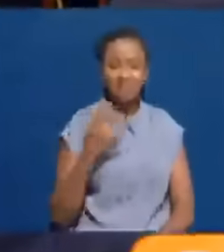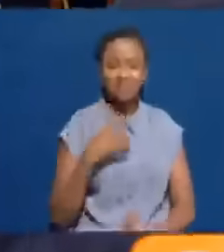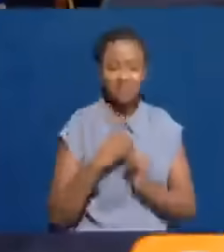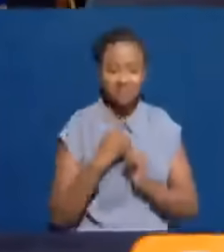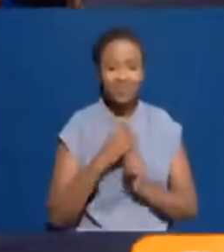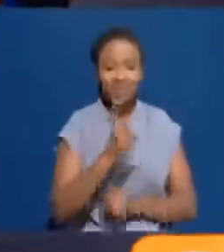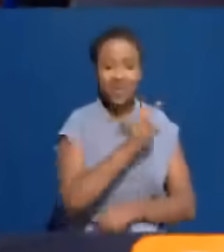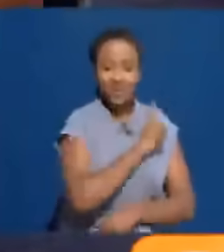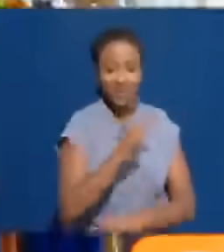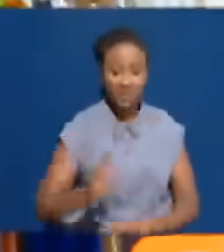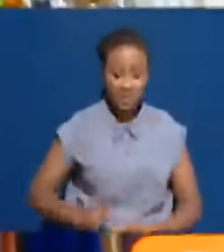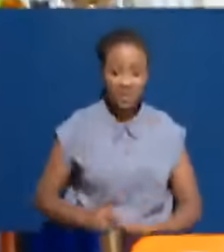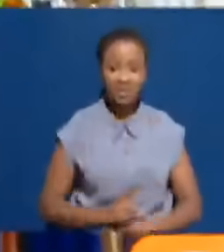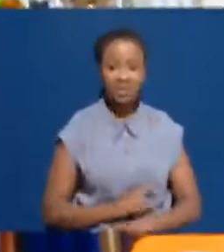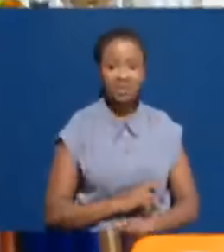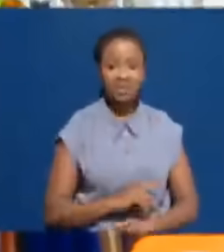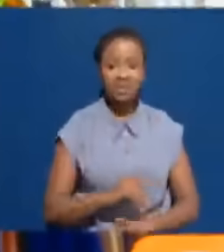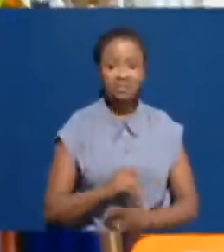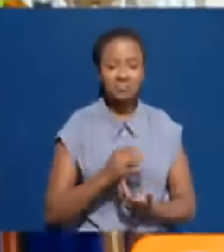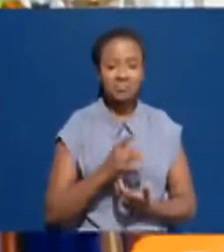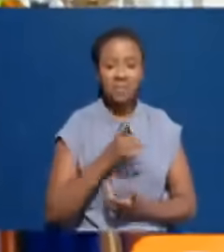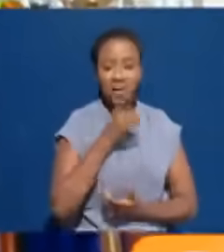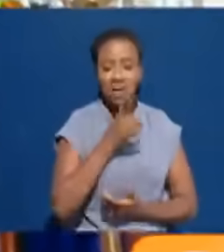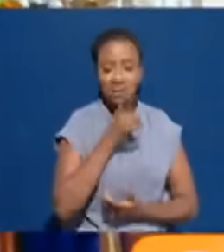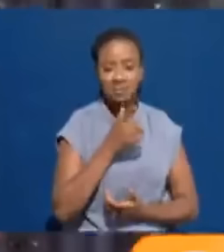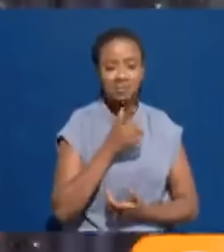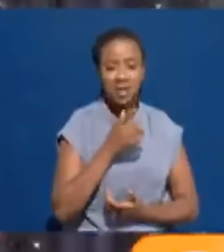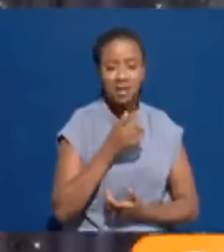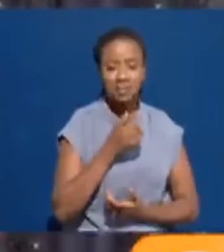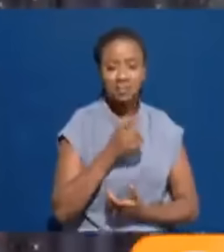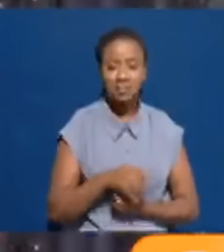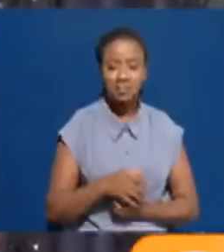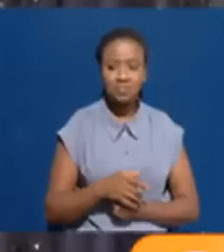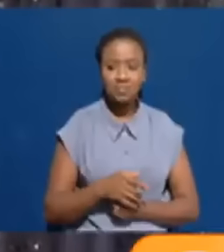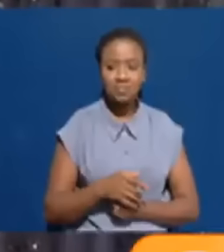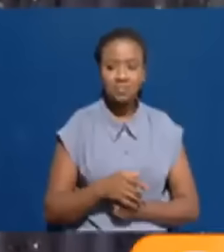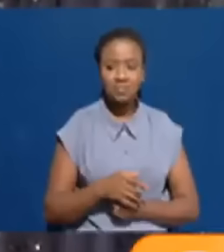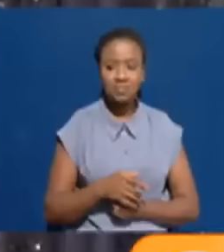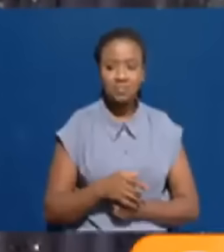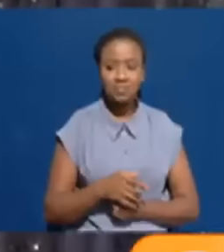King Charles of England. I did inform His Majesty earlier